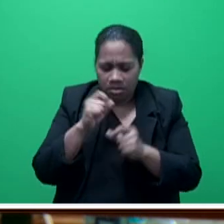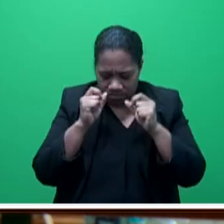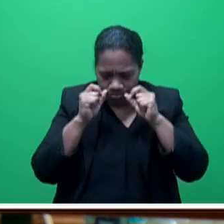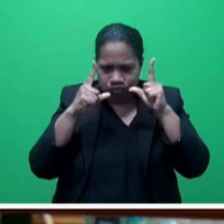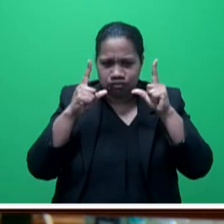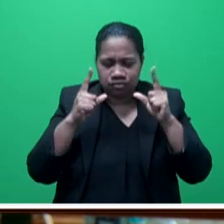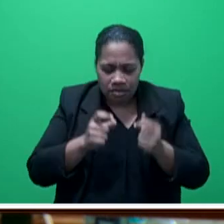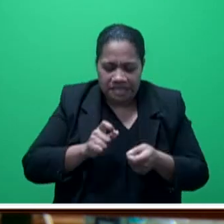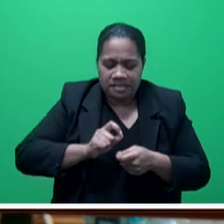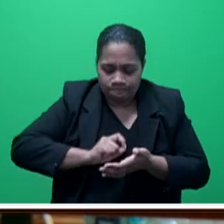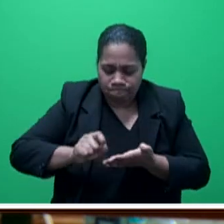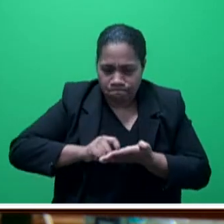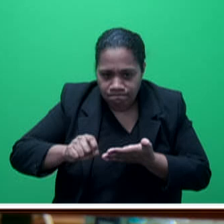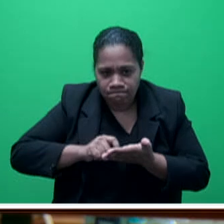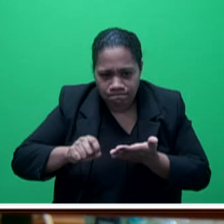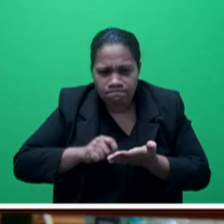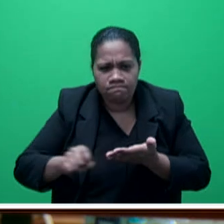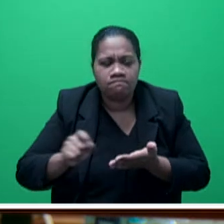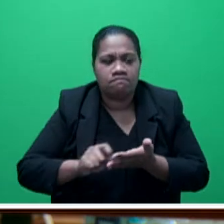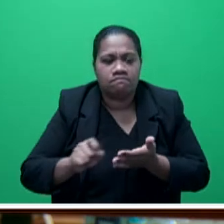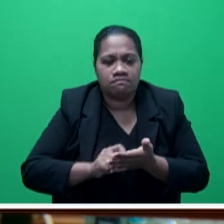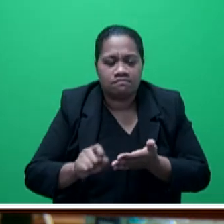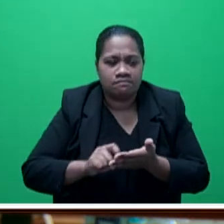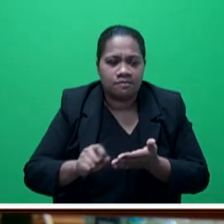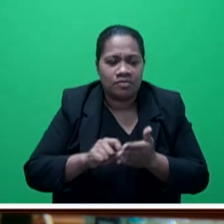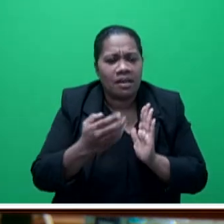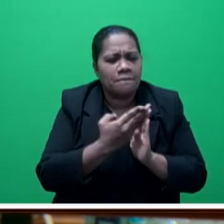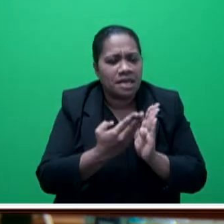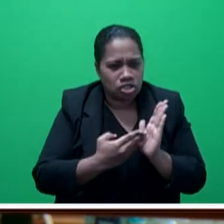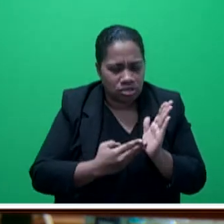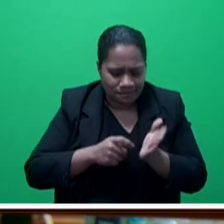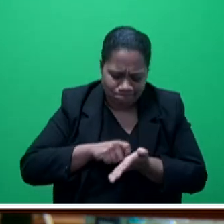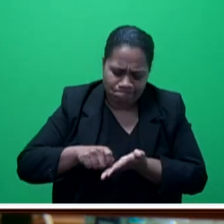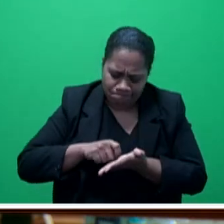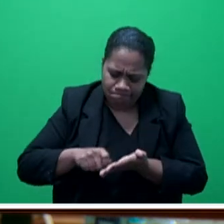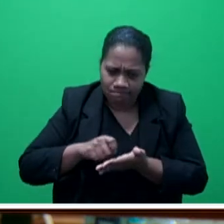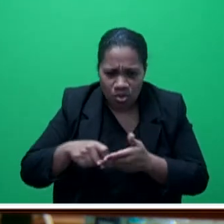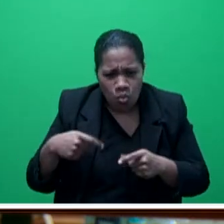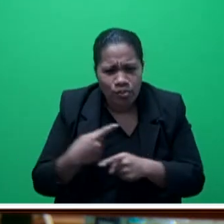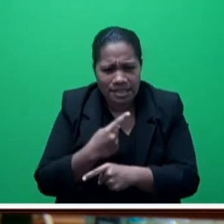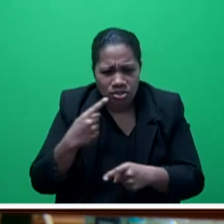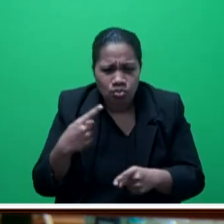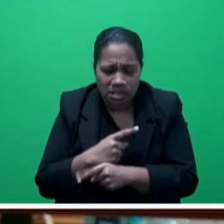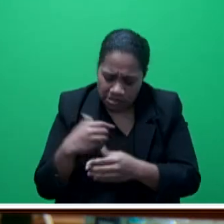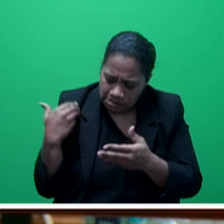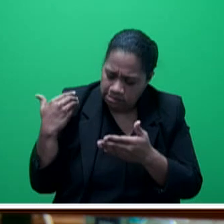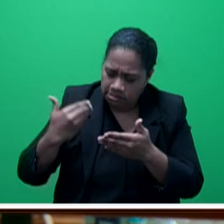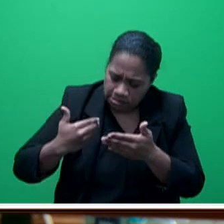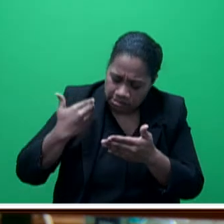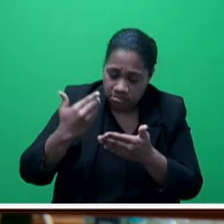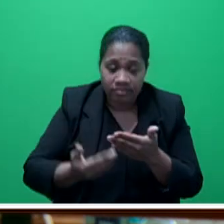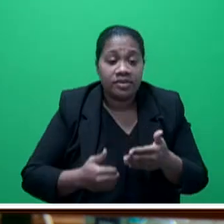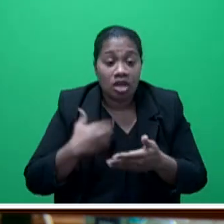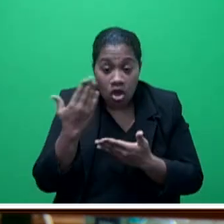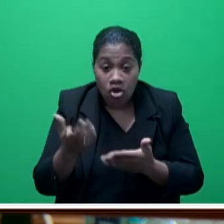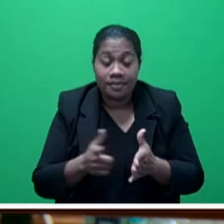his team drafting a very big and a very complicated budget for weeks and weeks. Honourable AG was sacrificing his